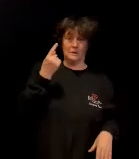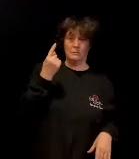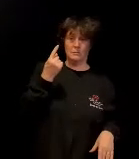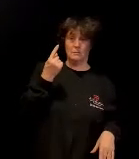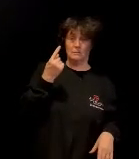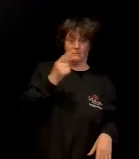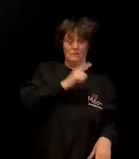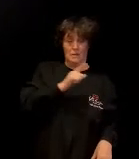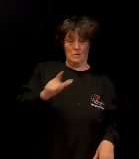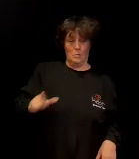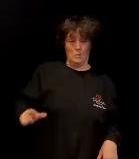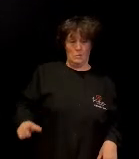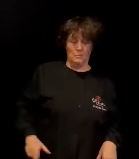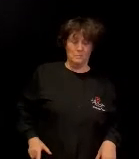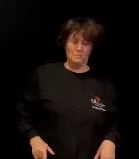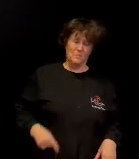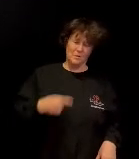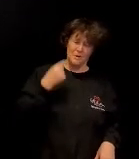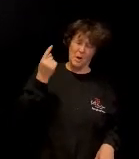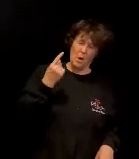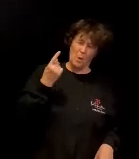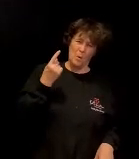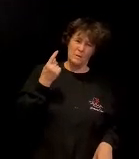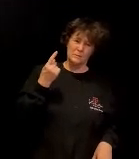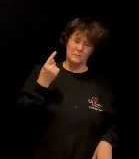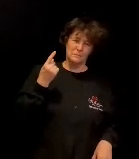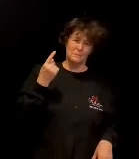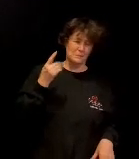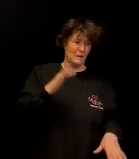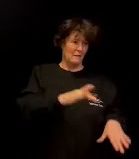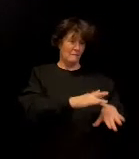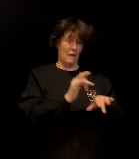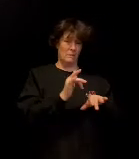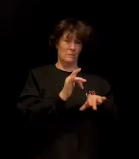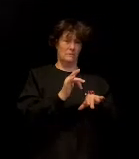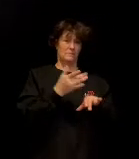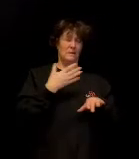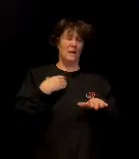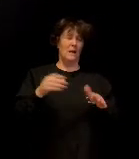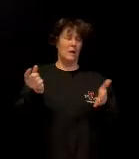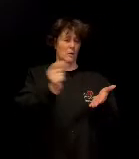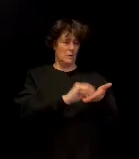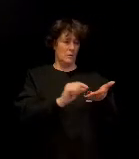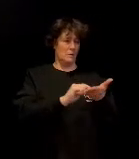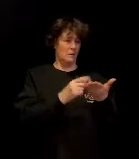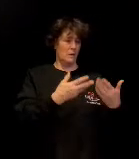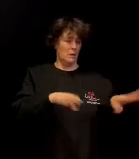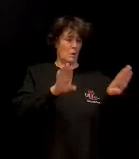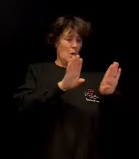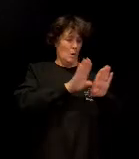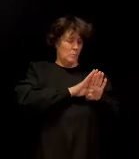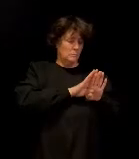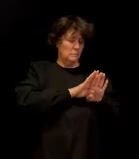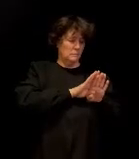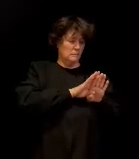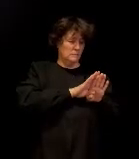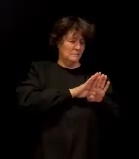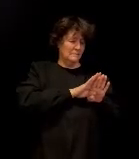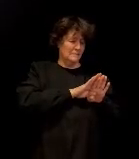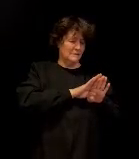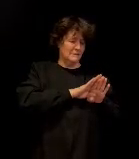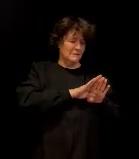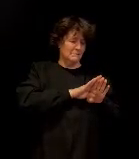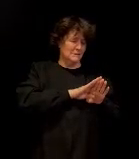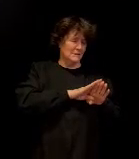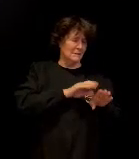Lord, whatever it is. Always being available. And I wrote that down in my notes, and I put it like this. A closed heart is a